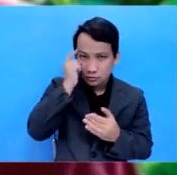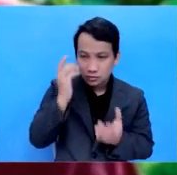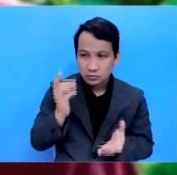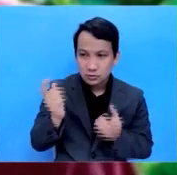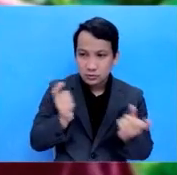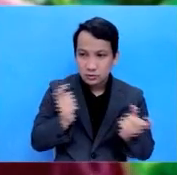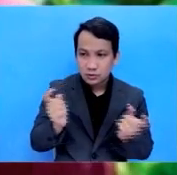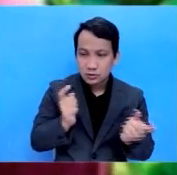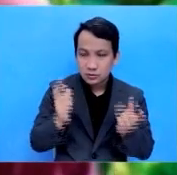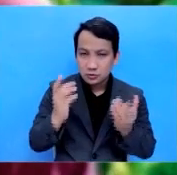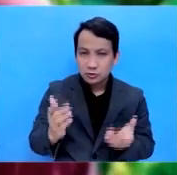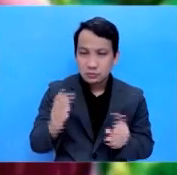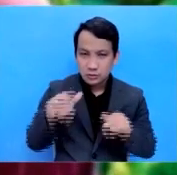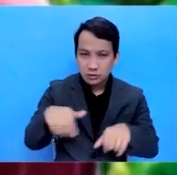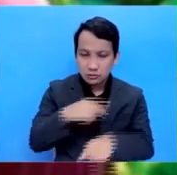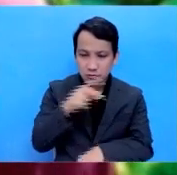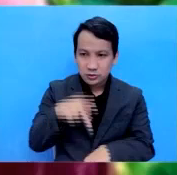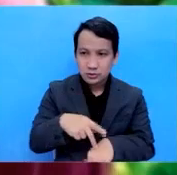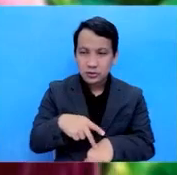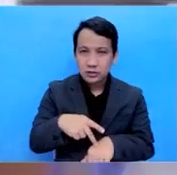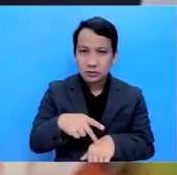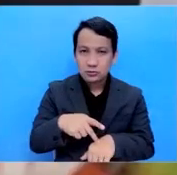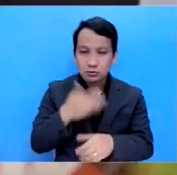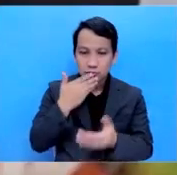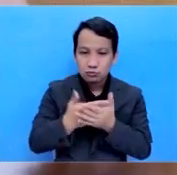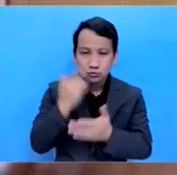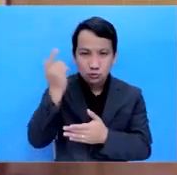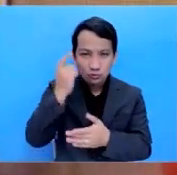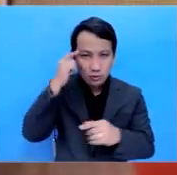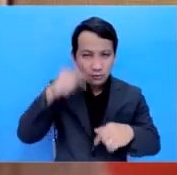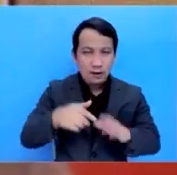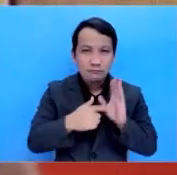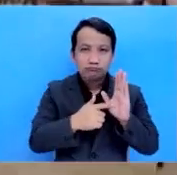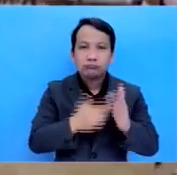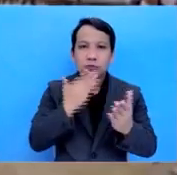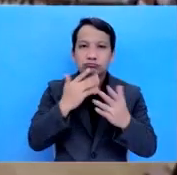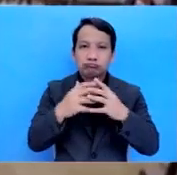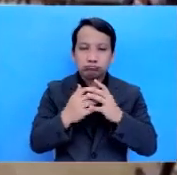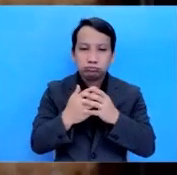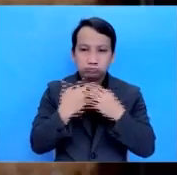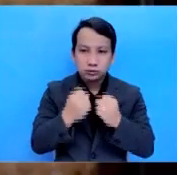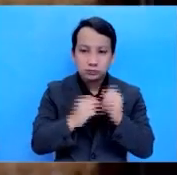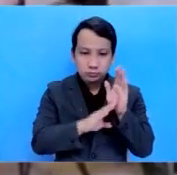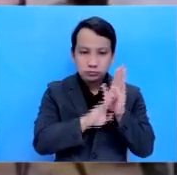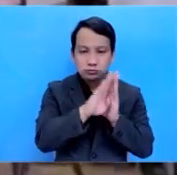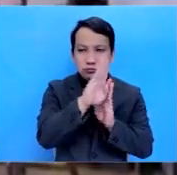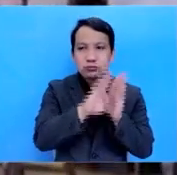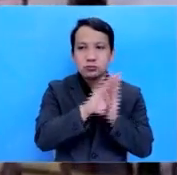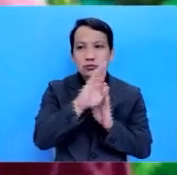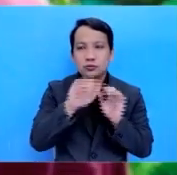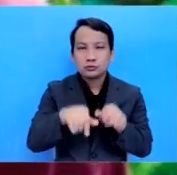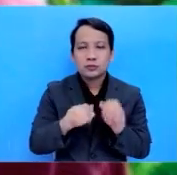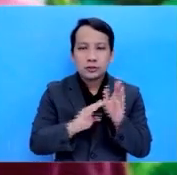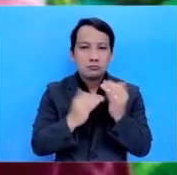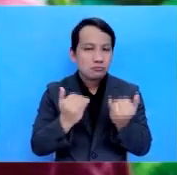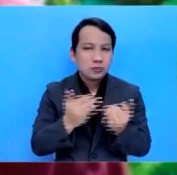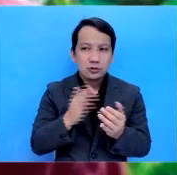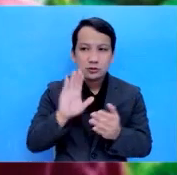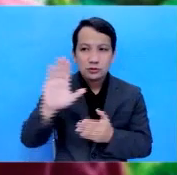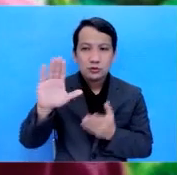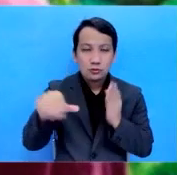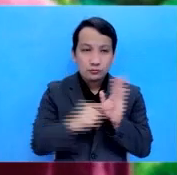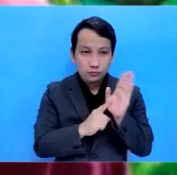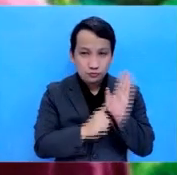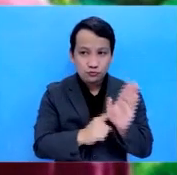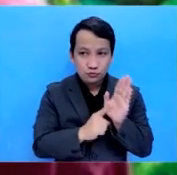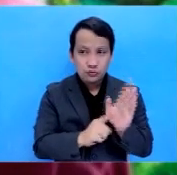governance of a country is the foundation on which growth and development takes place. And he's got to show that